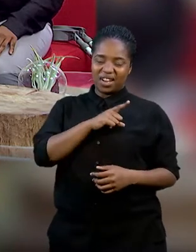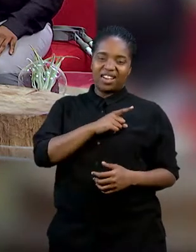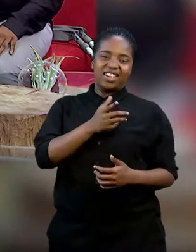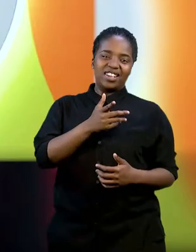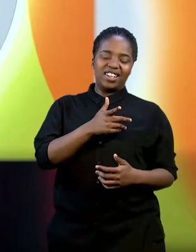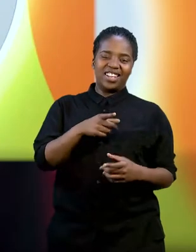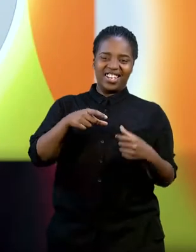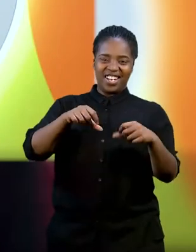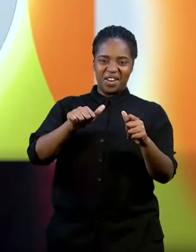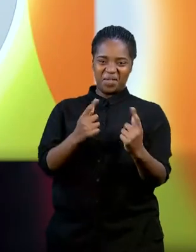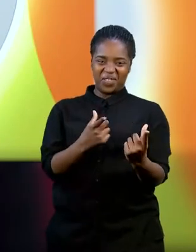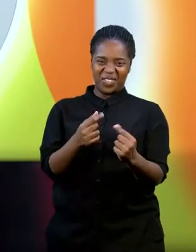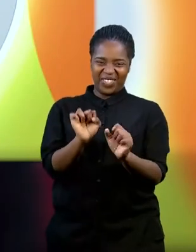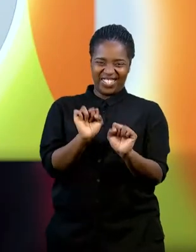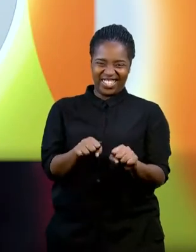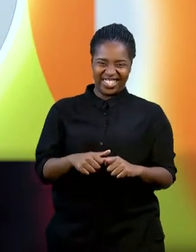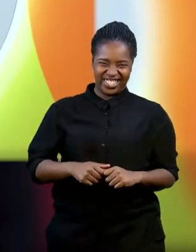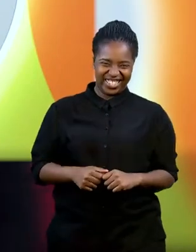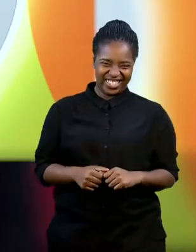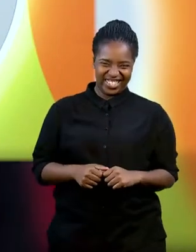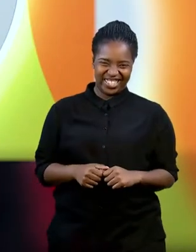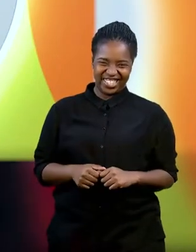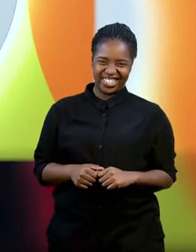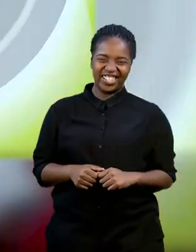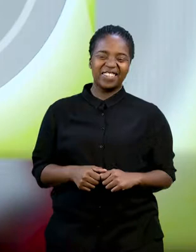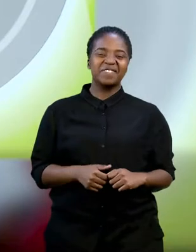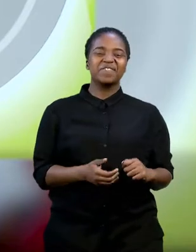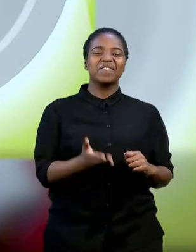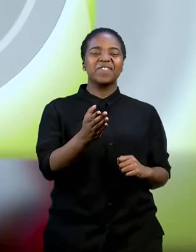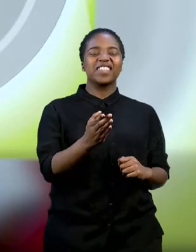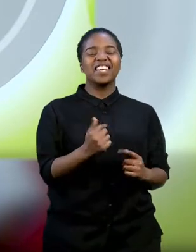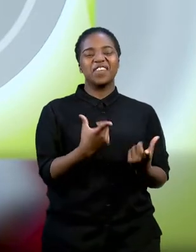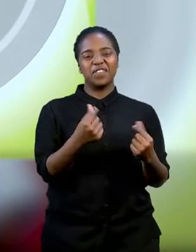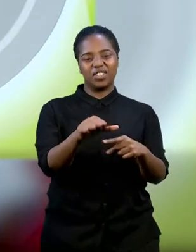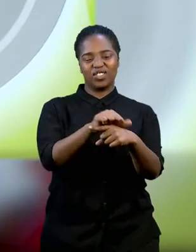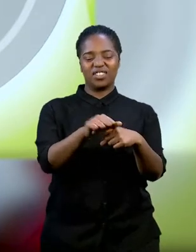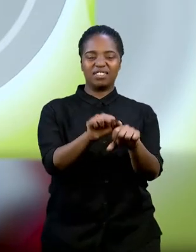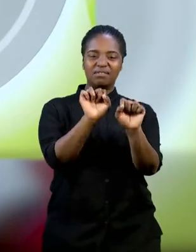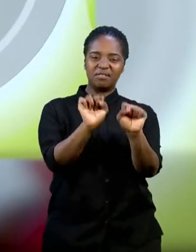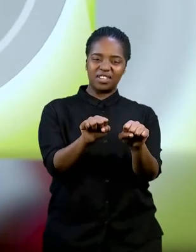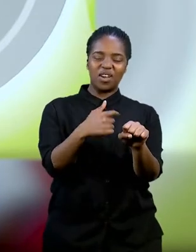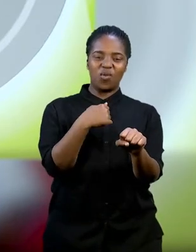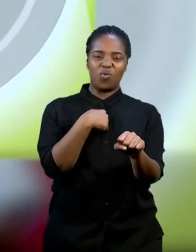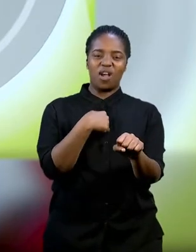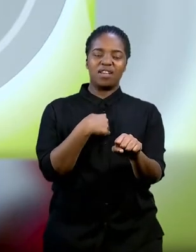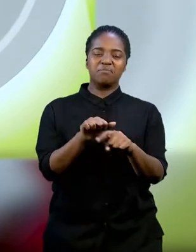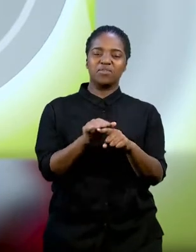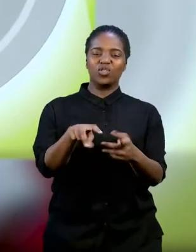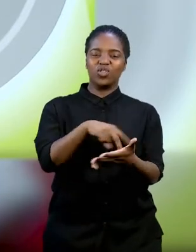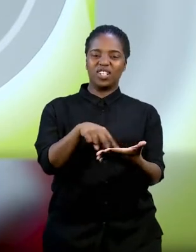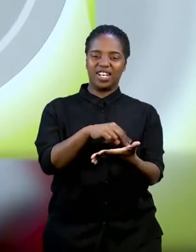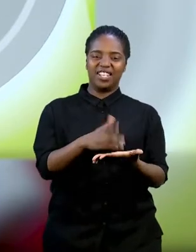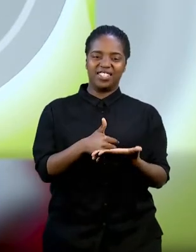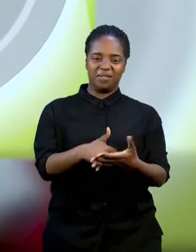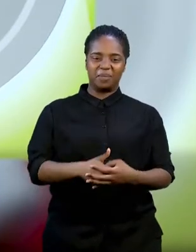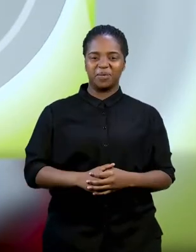get to ya high therapy le fatseng le la rona le. Nkateko o fuma di physiotherapy e le botutu ha holo le ha ile ya gona